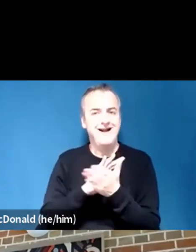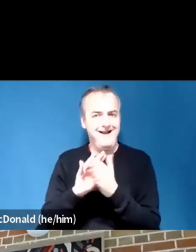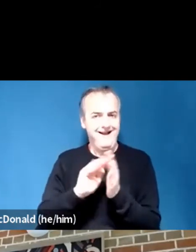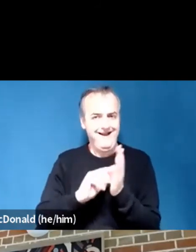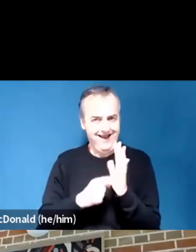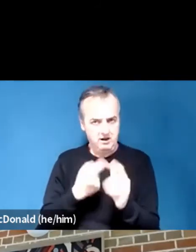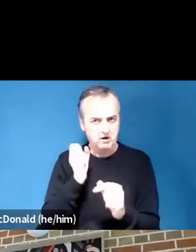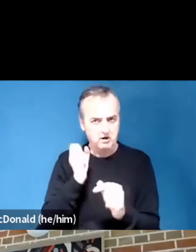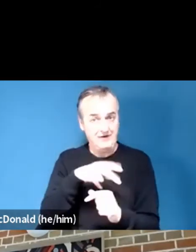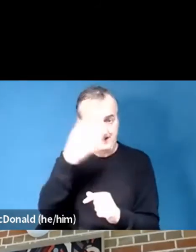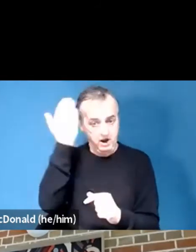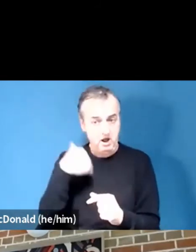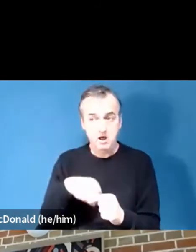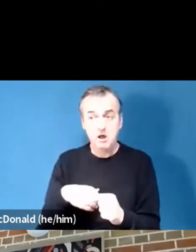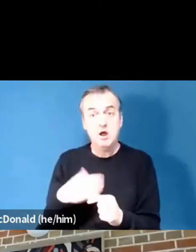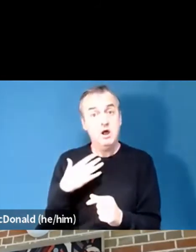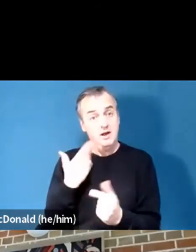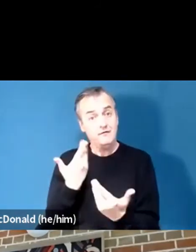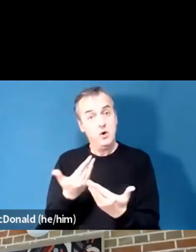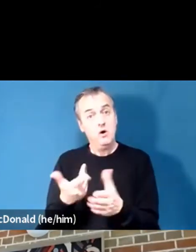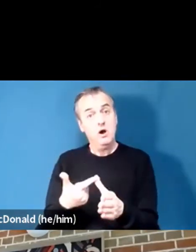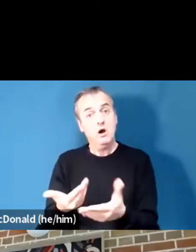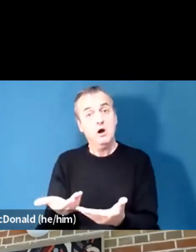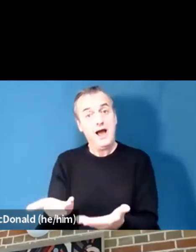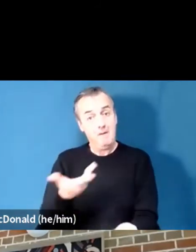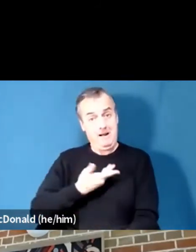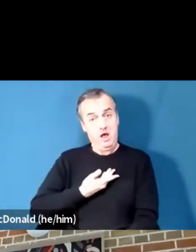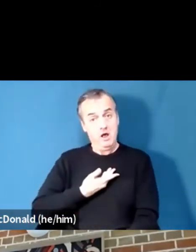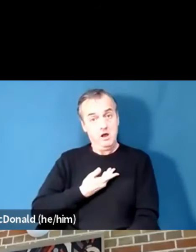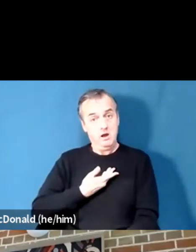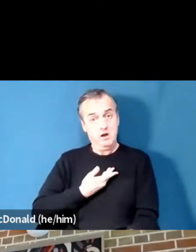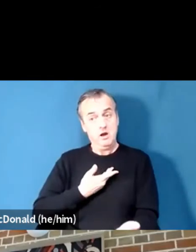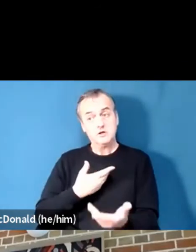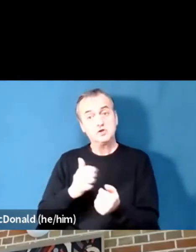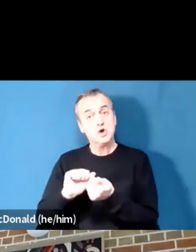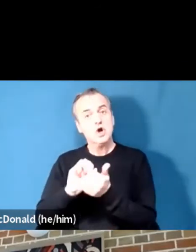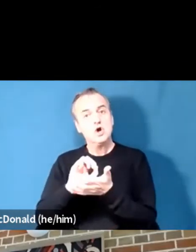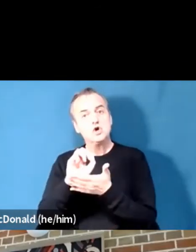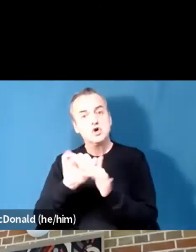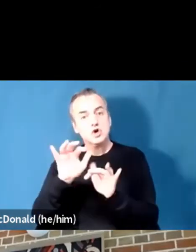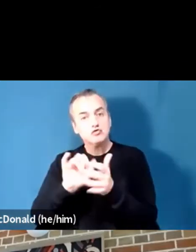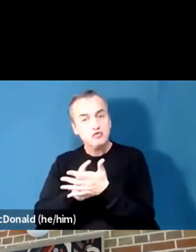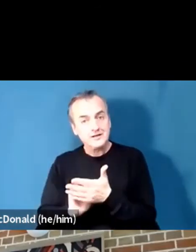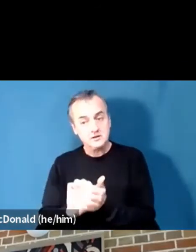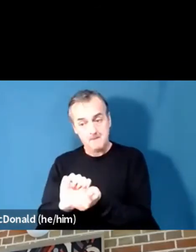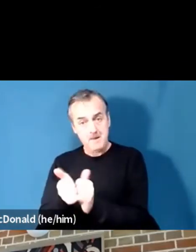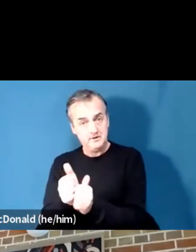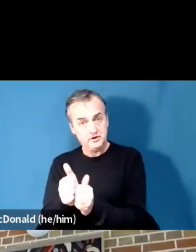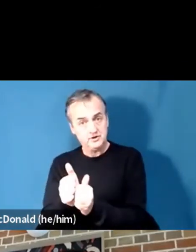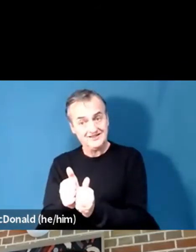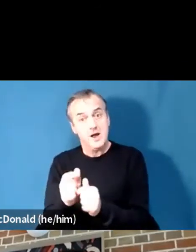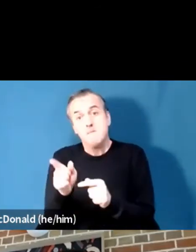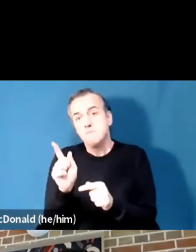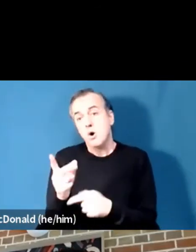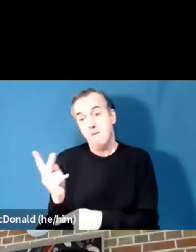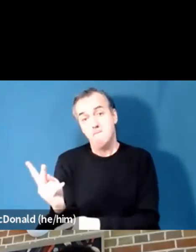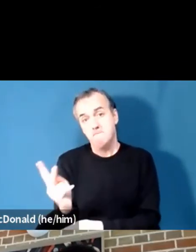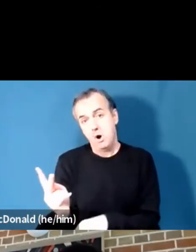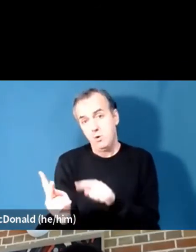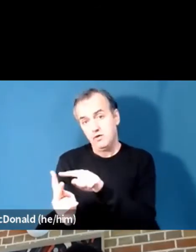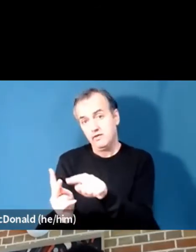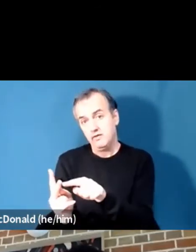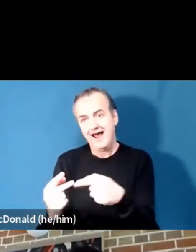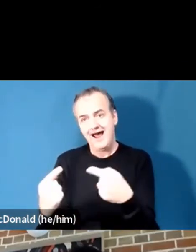Yes, you are welcome to apply as a writing partnership if both writing partners are